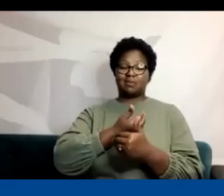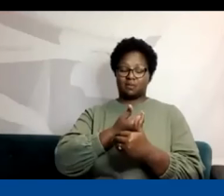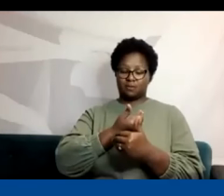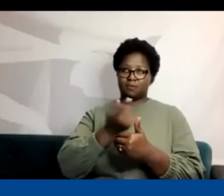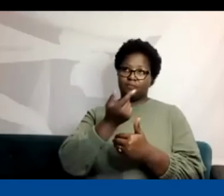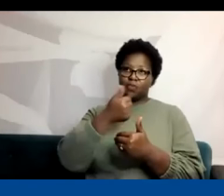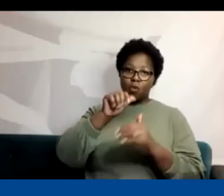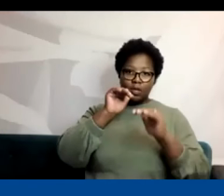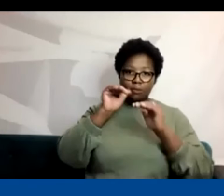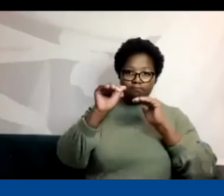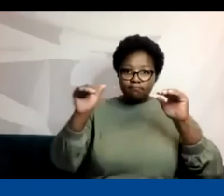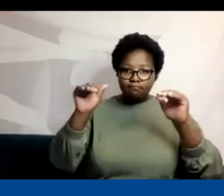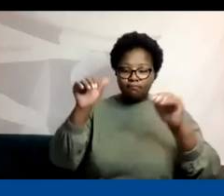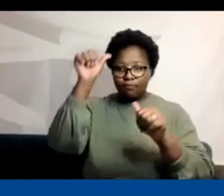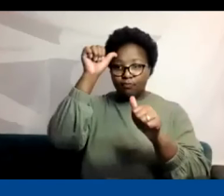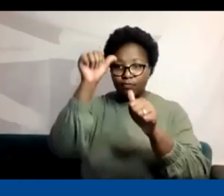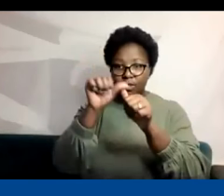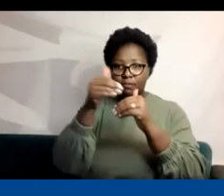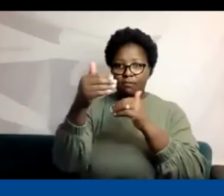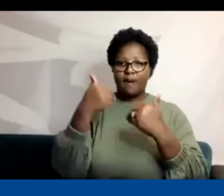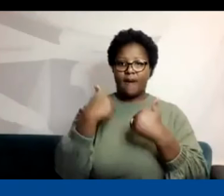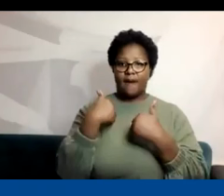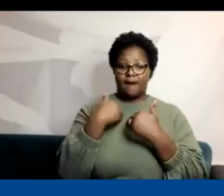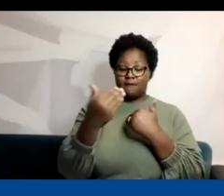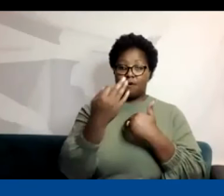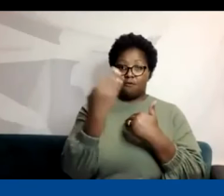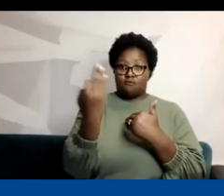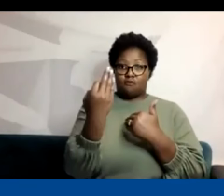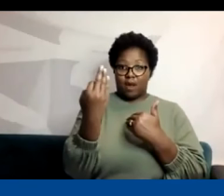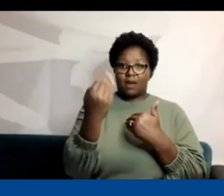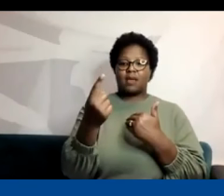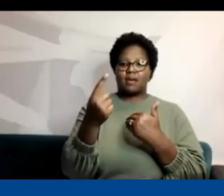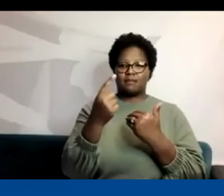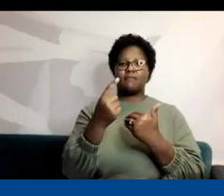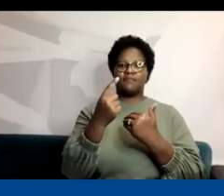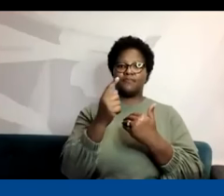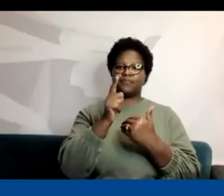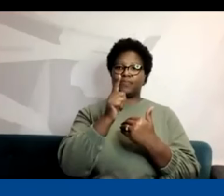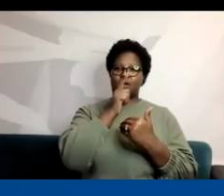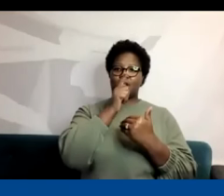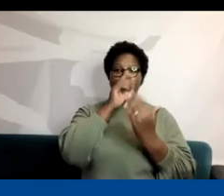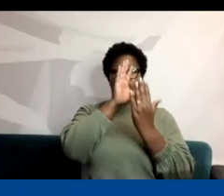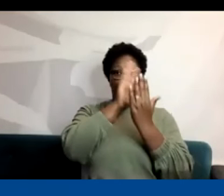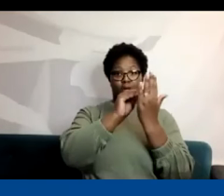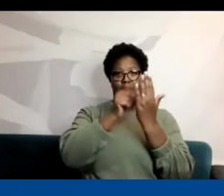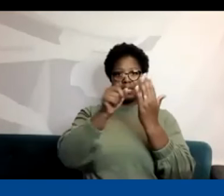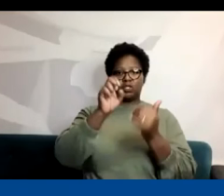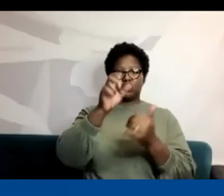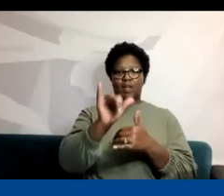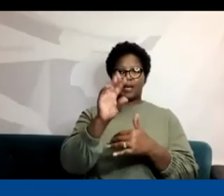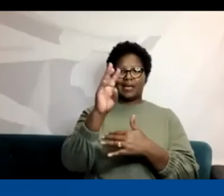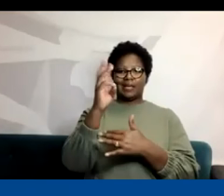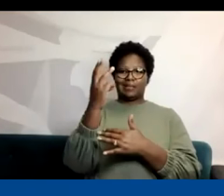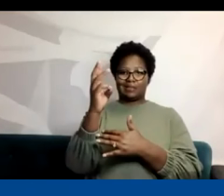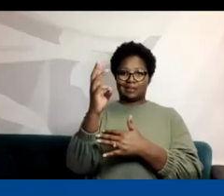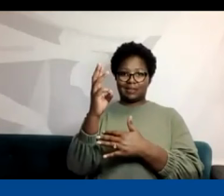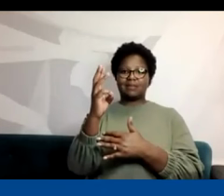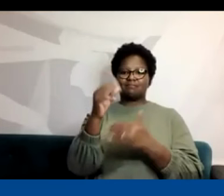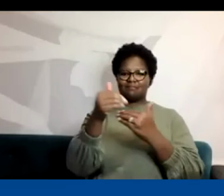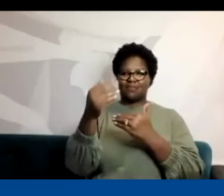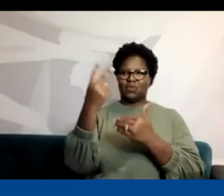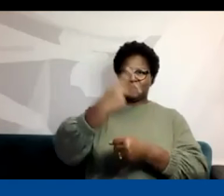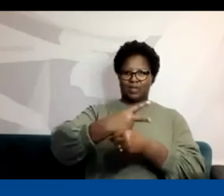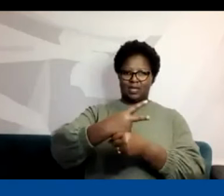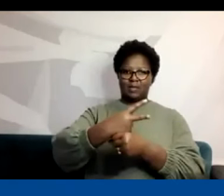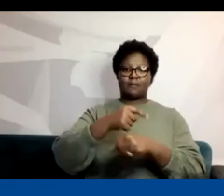do have the Lunch and Learn to follow up from this session on Friday, July 16th, just in 2 days' time, from noon to 1.